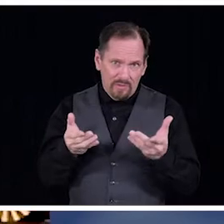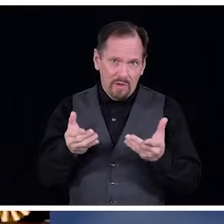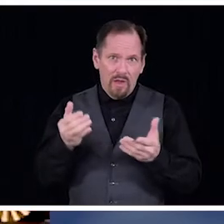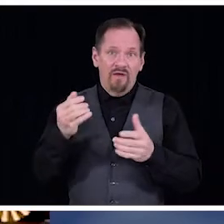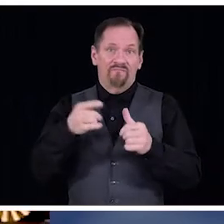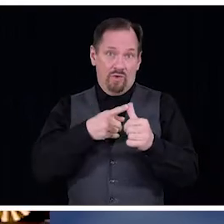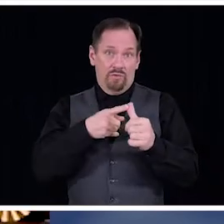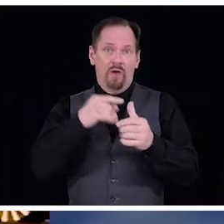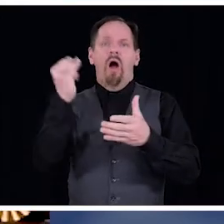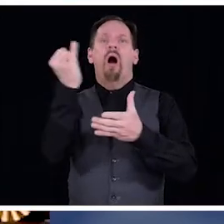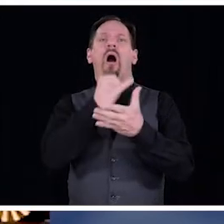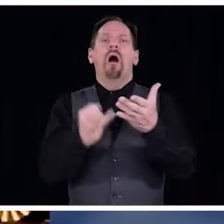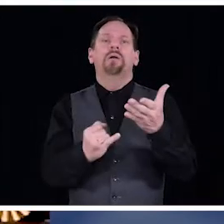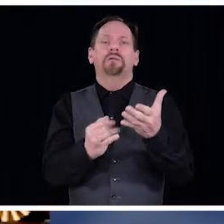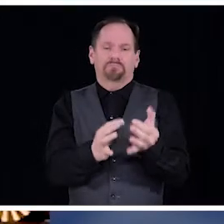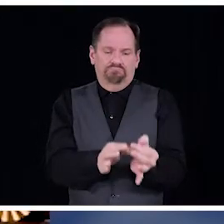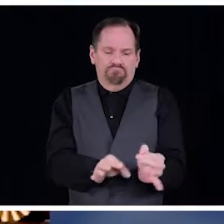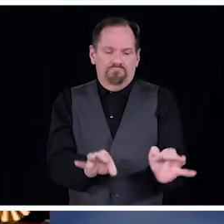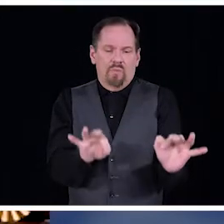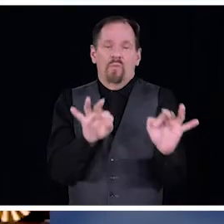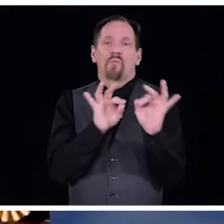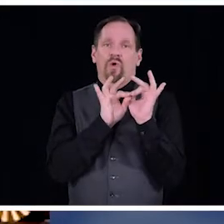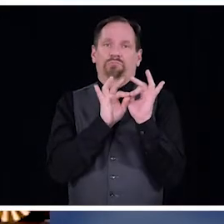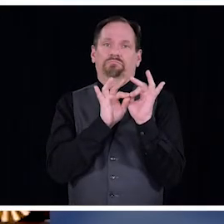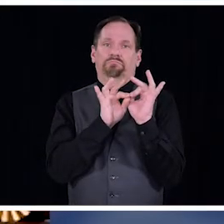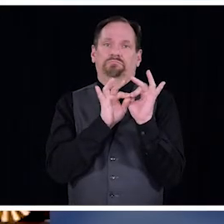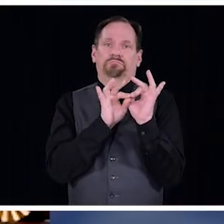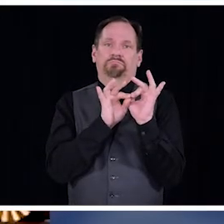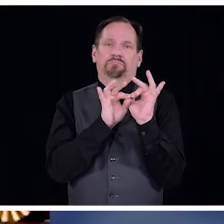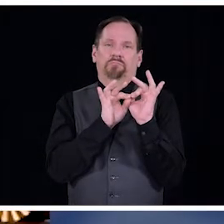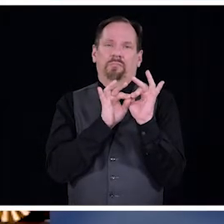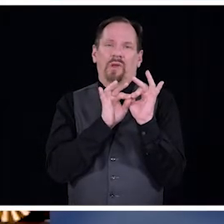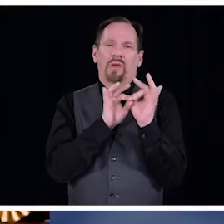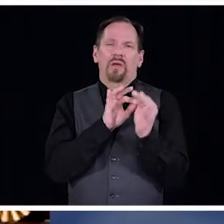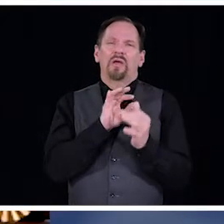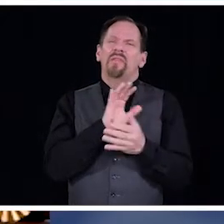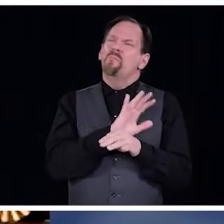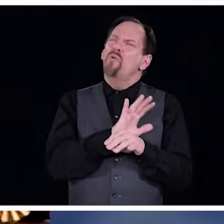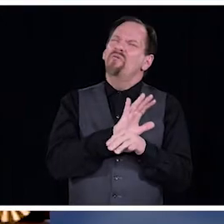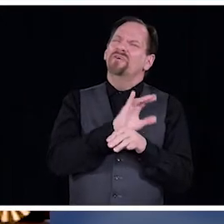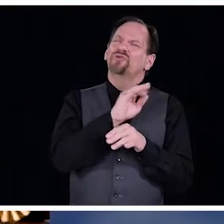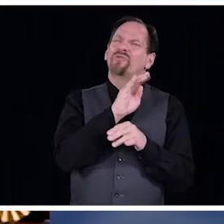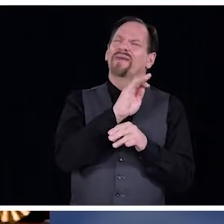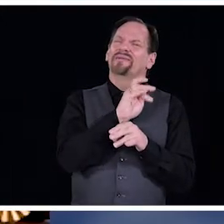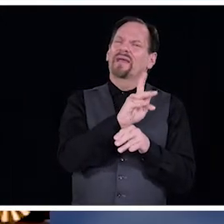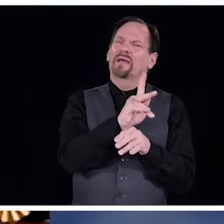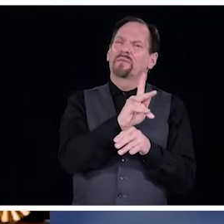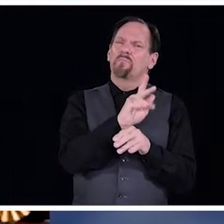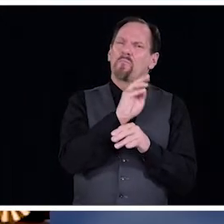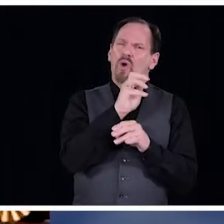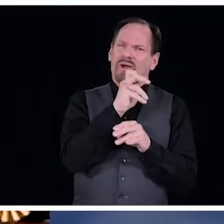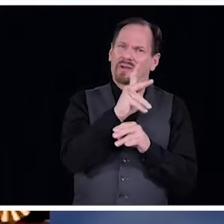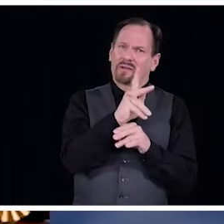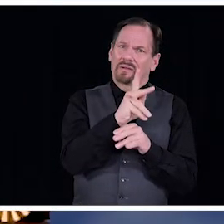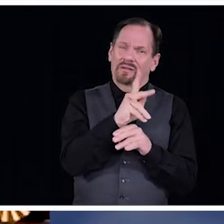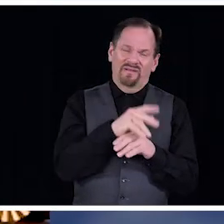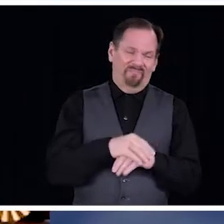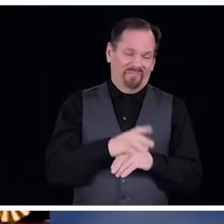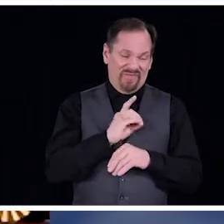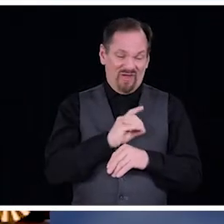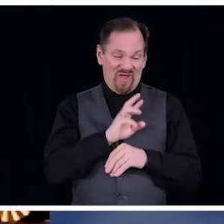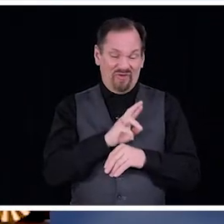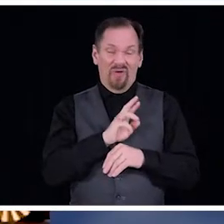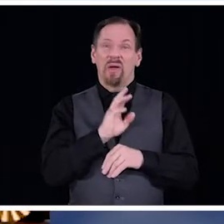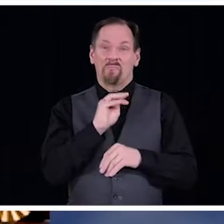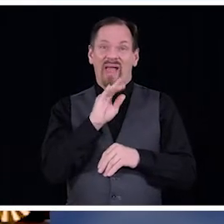matters. Now, there's a memorable line in the movie Jurassic Park, where Dr. Malcolm, the mathematician who specializes in